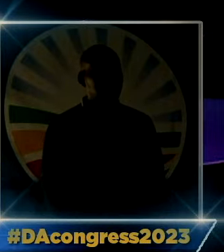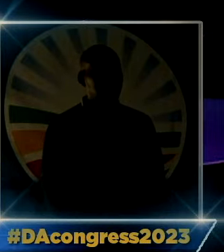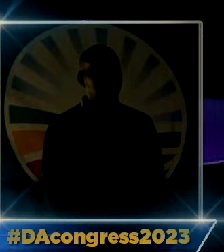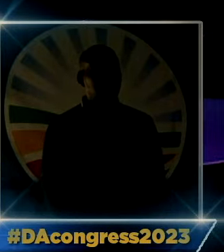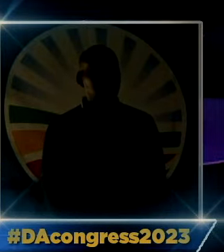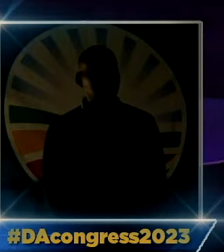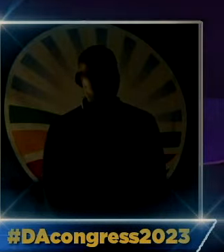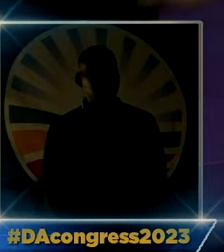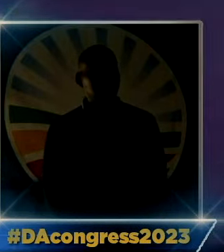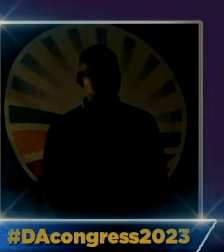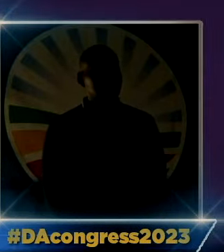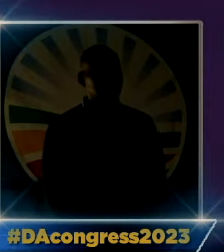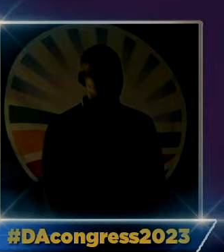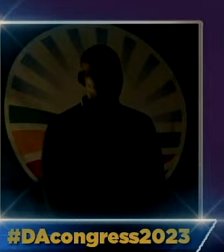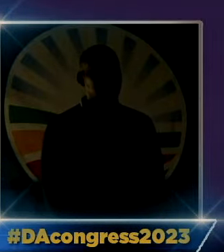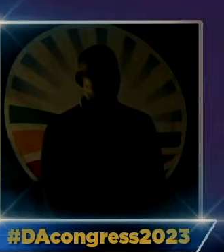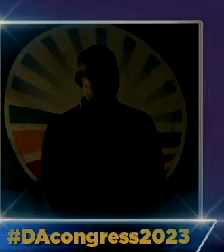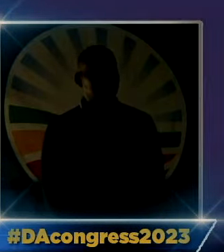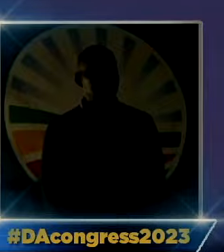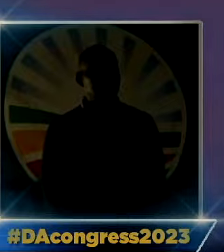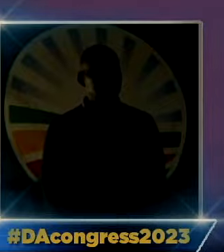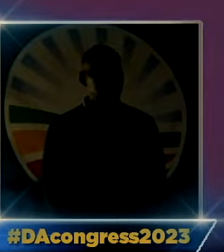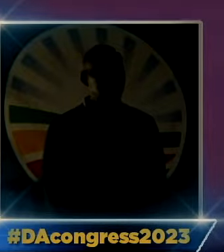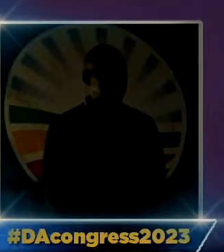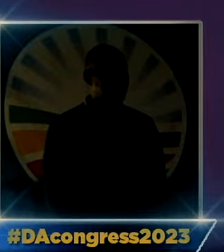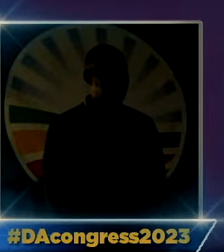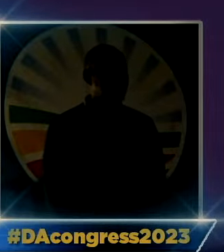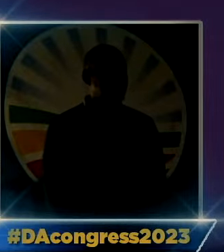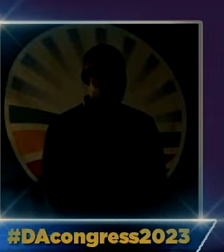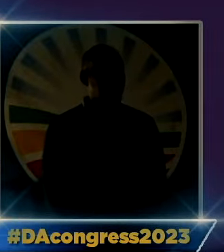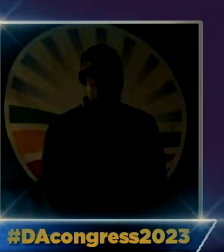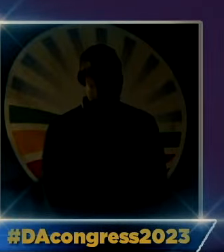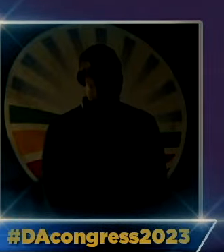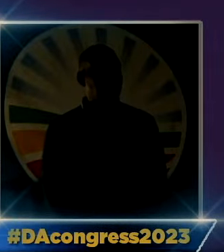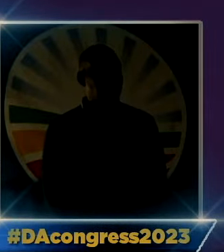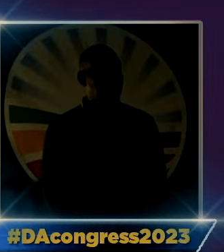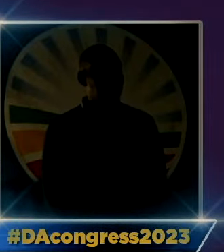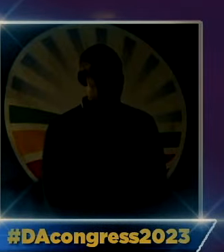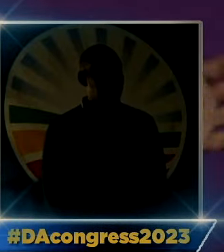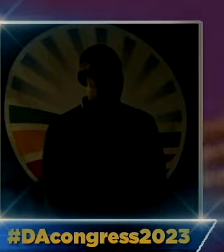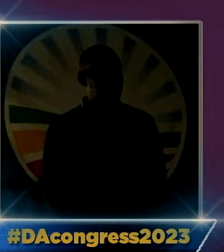Multiply and weary hearts tonight.